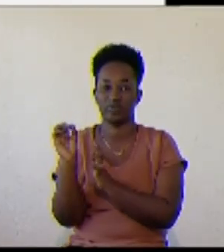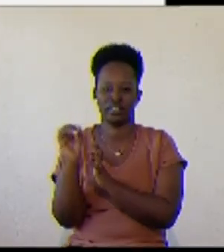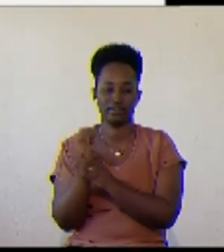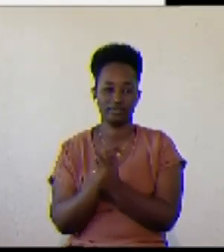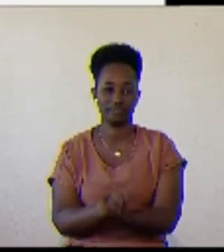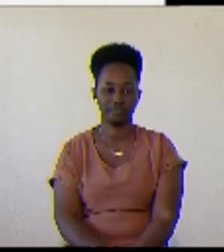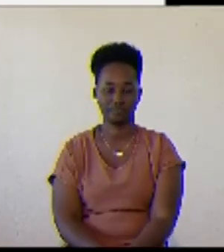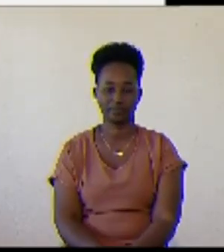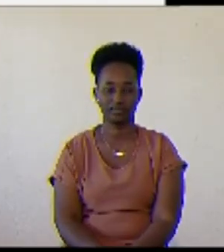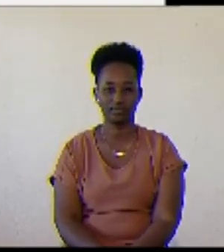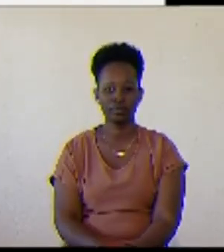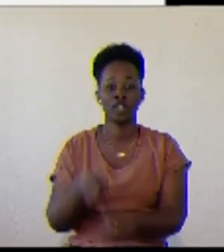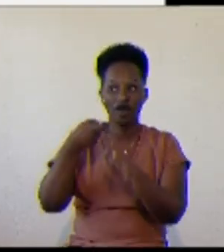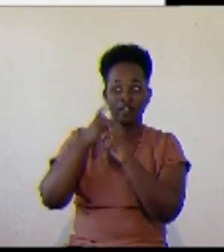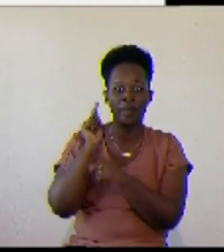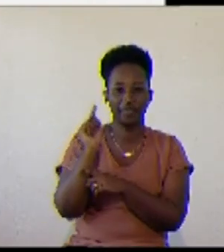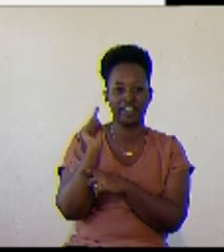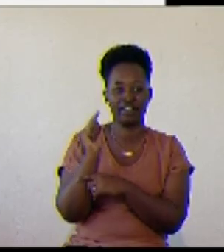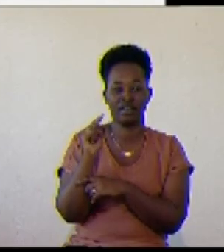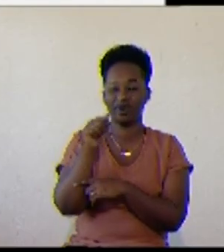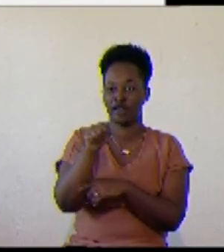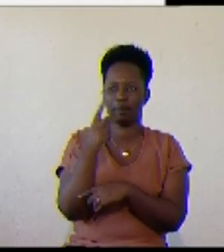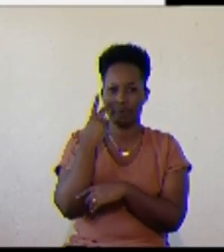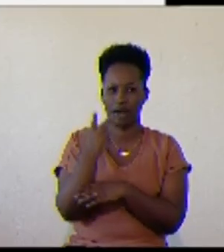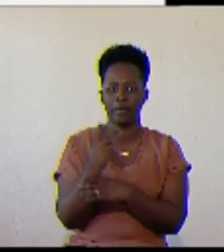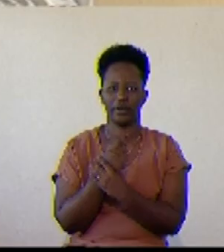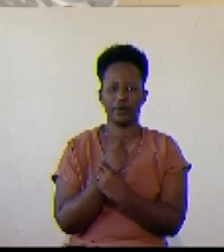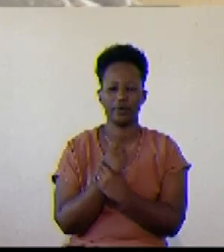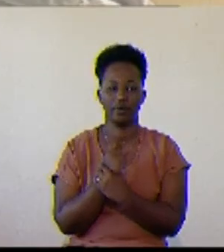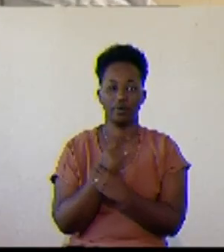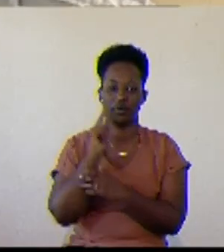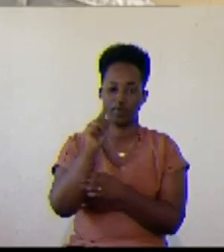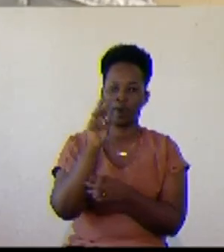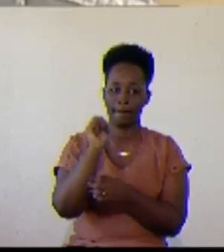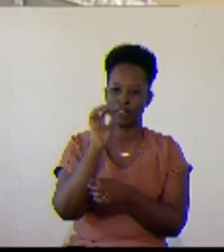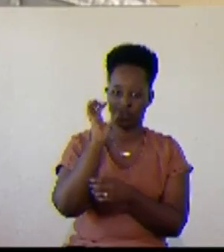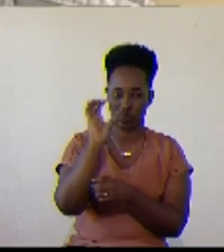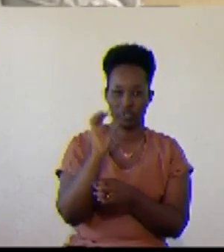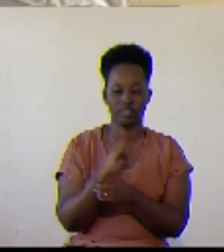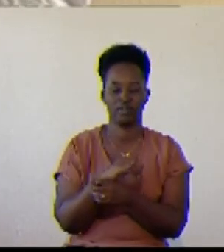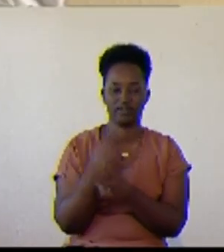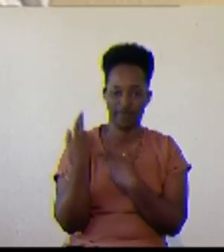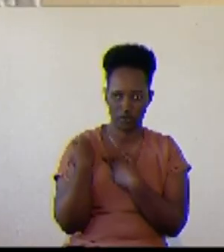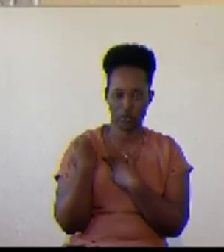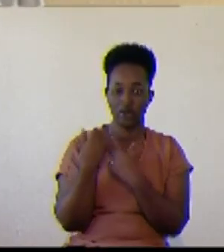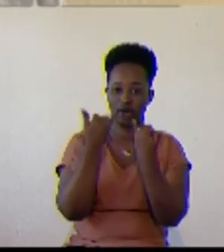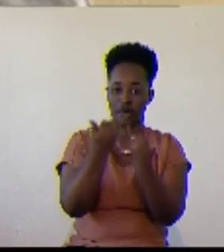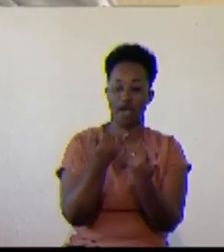Q is 100. So from there, you have already gotten your marginal cost function. So you can